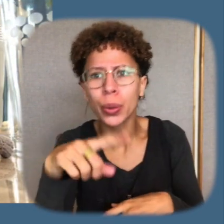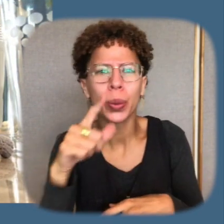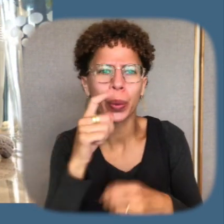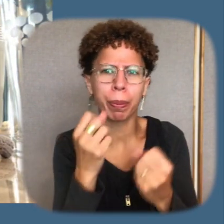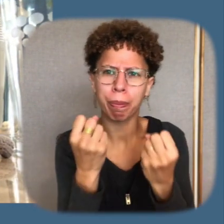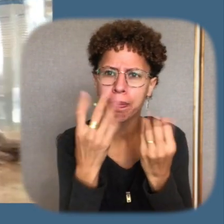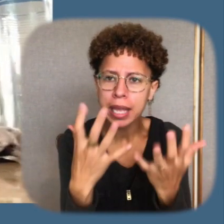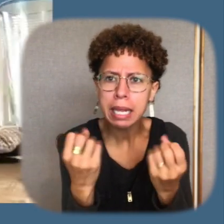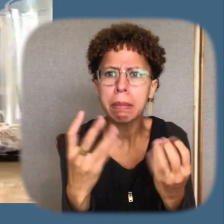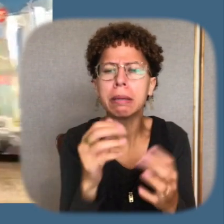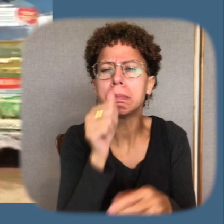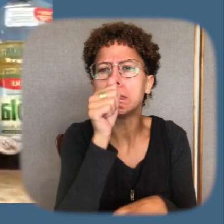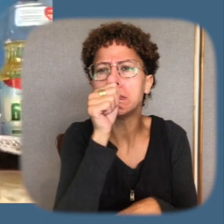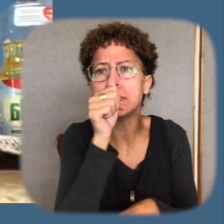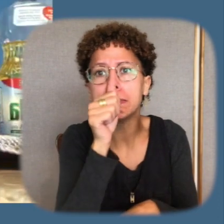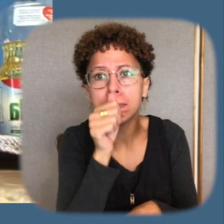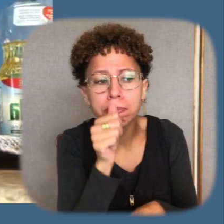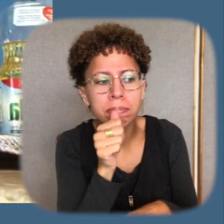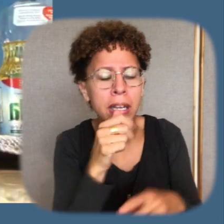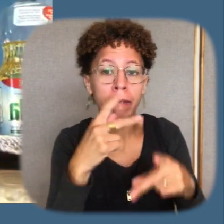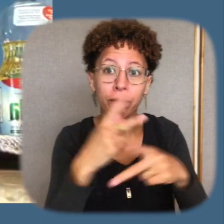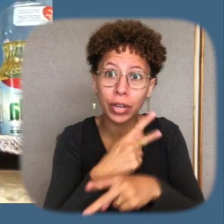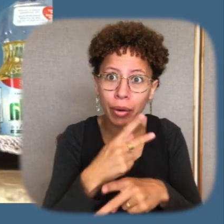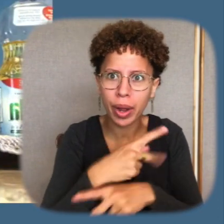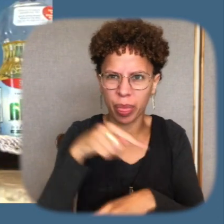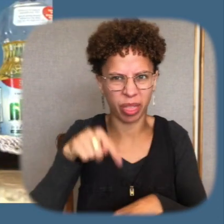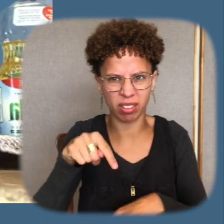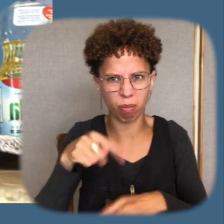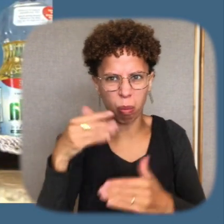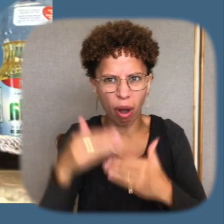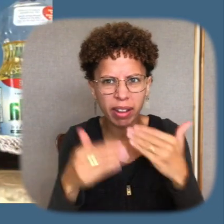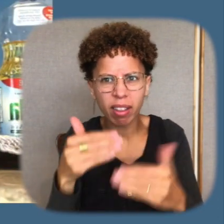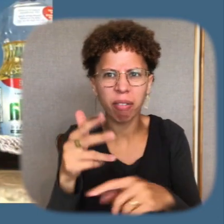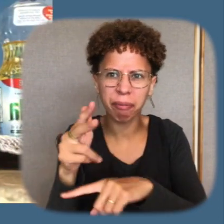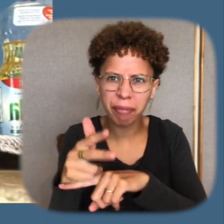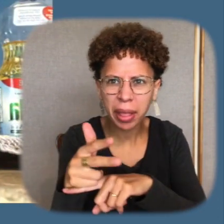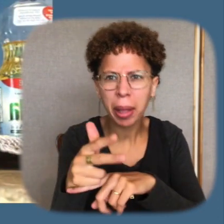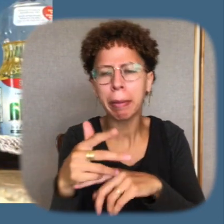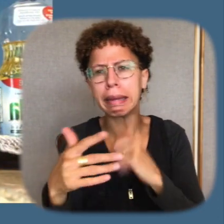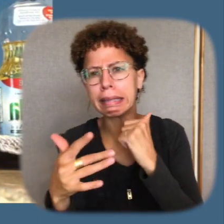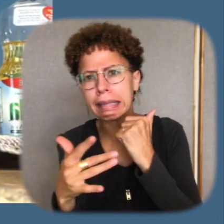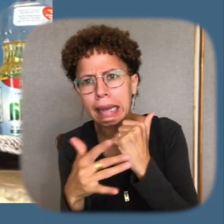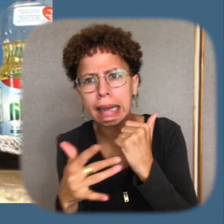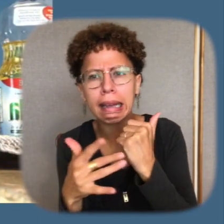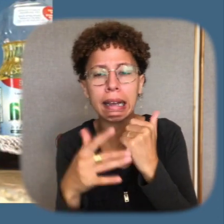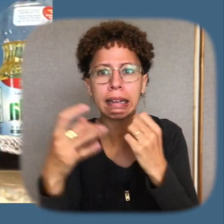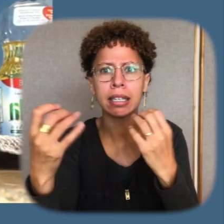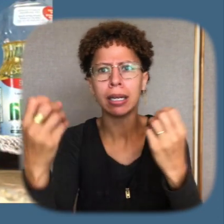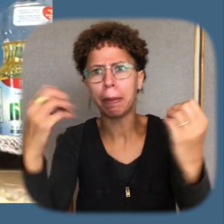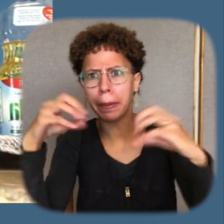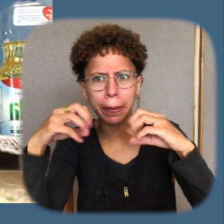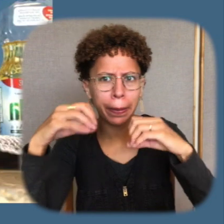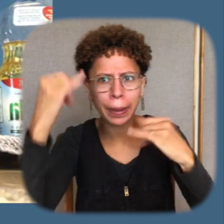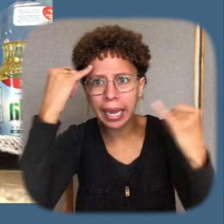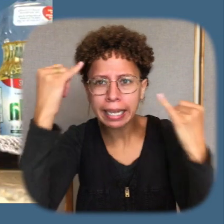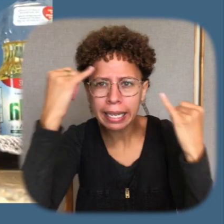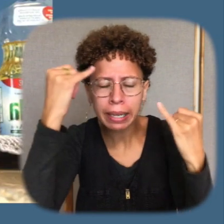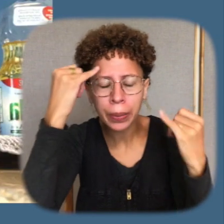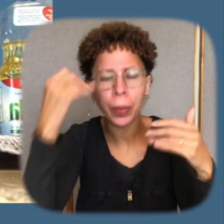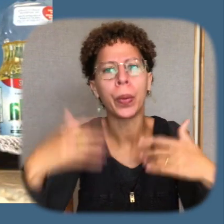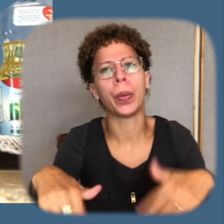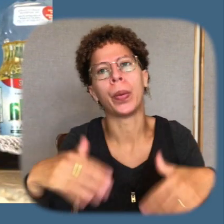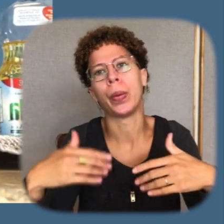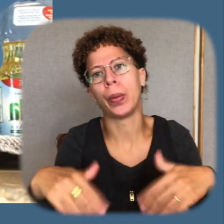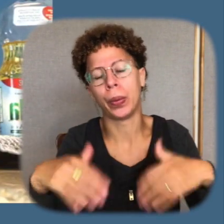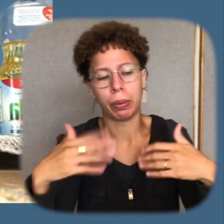had lots of patience in trying to figure this out, everyone who was helping us with their tech ideas and all the troubles